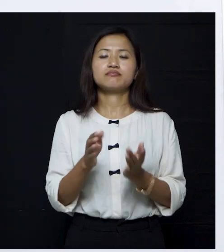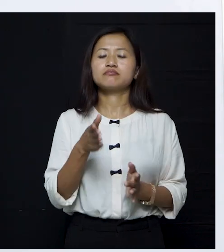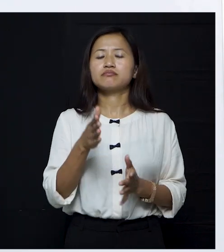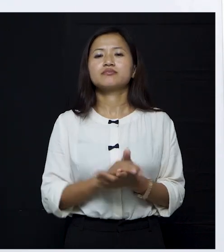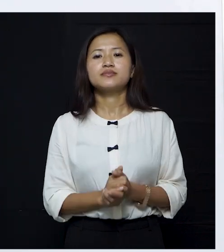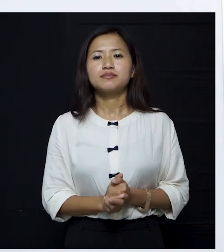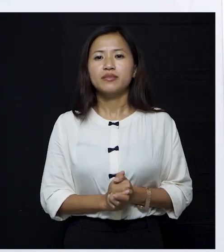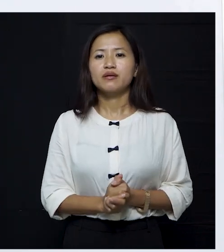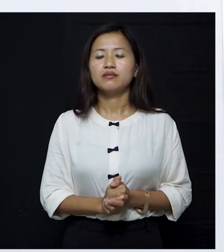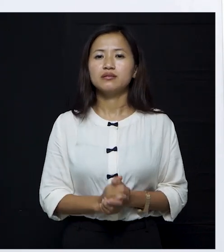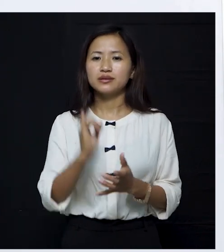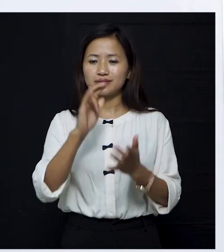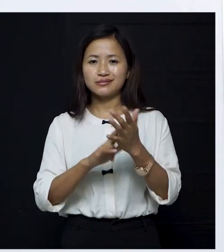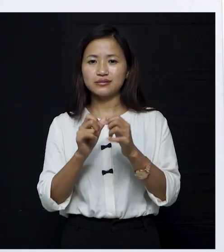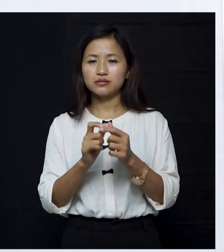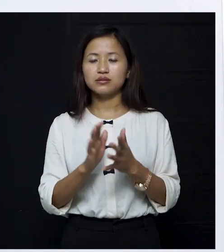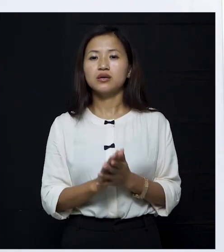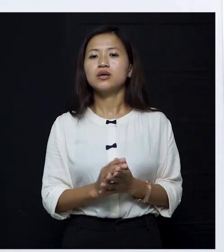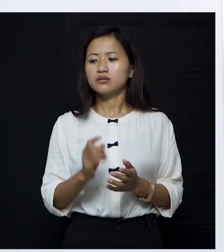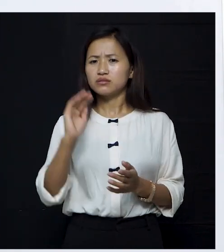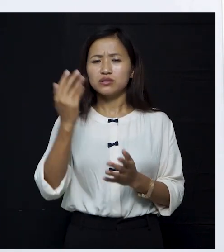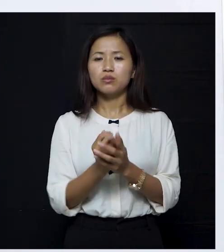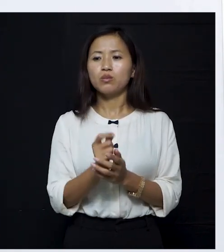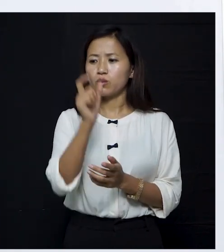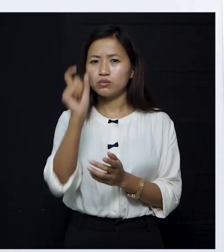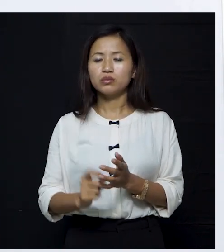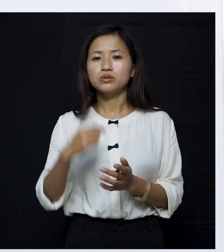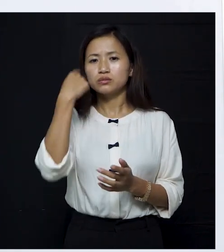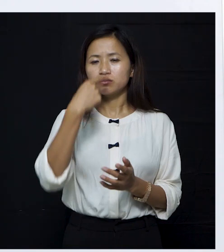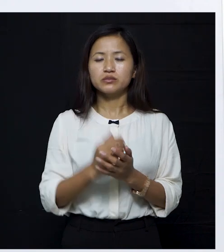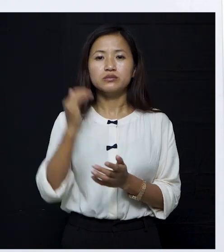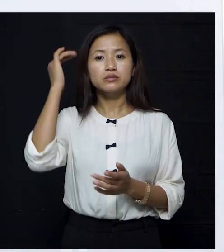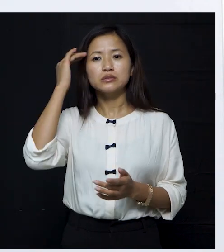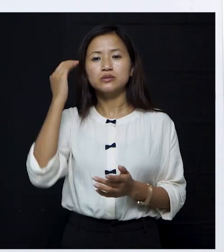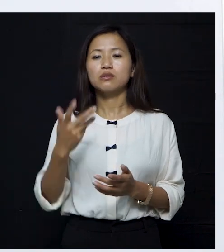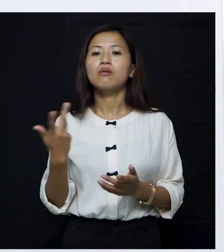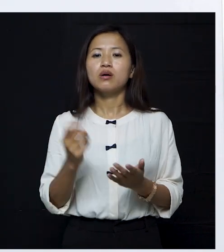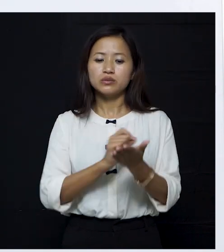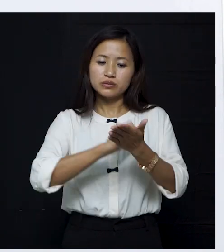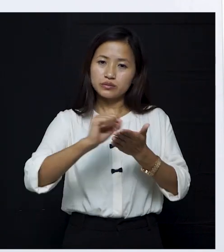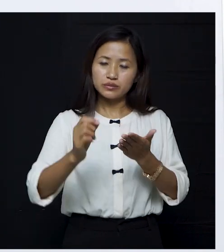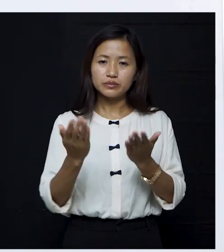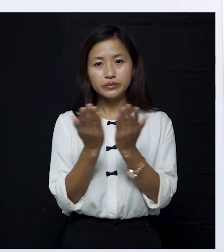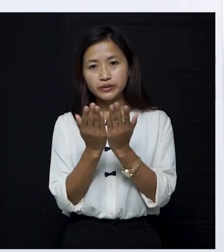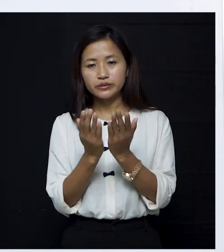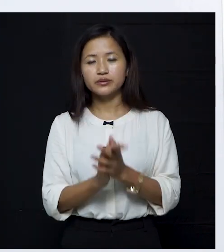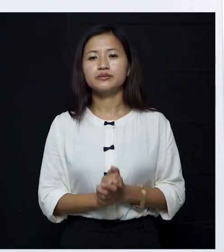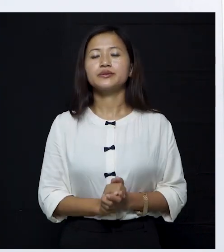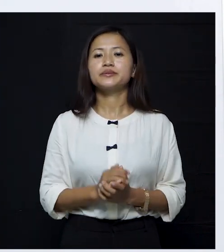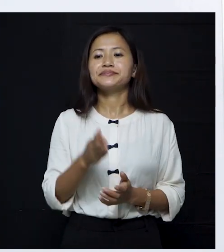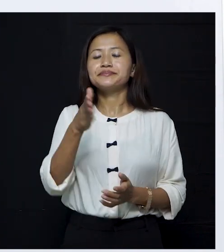not educated or illiterate means someone who doesn't know how to read and write. So majority of the Indian, they